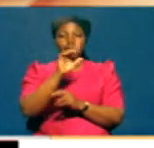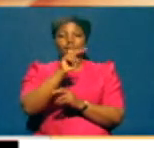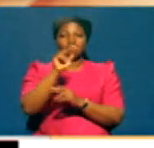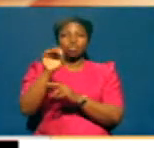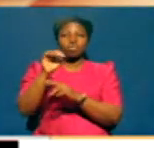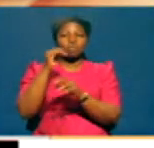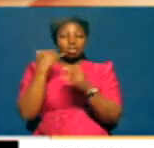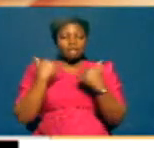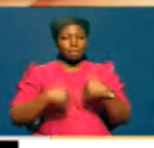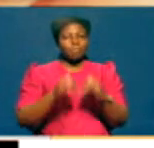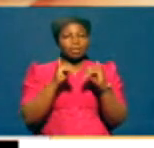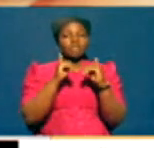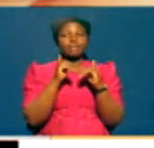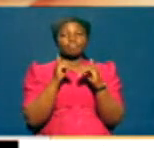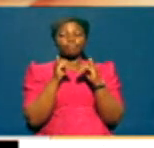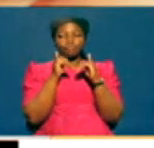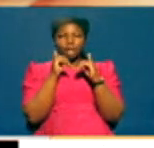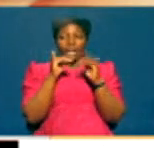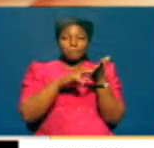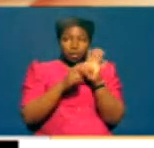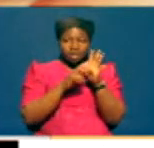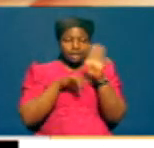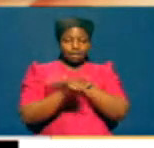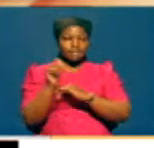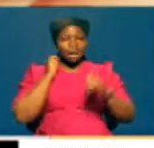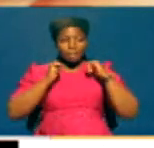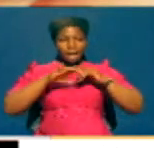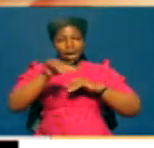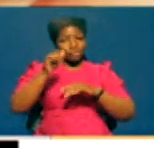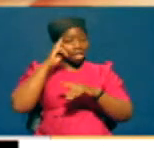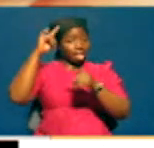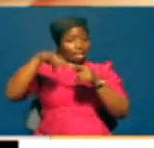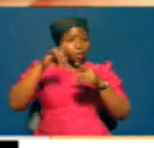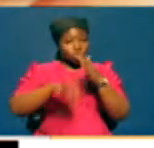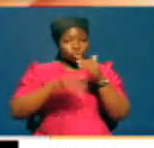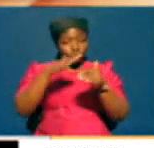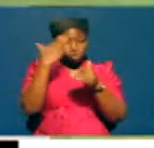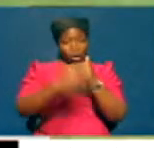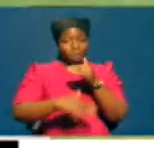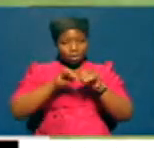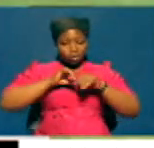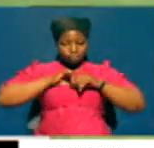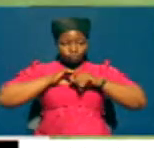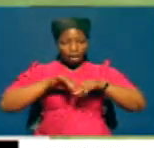Nyamira County aimed at beefing efforts to curb the spread of coronavirus.